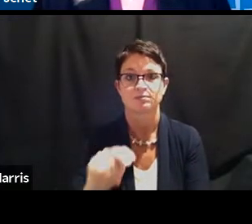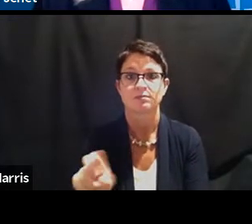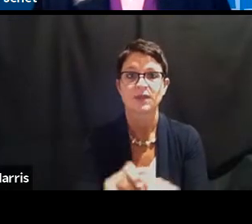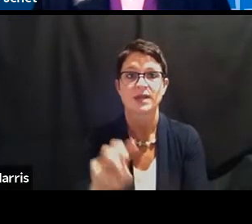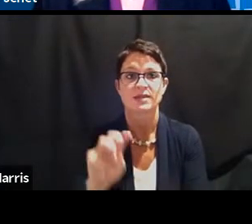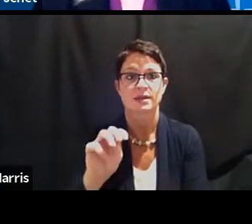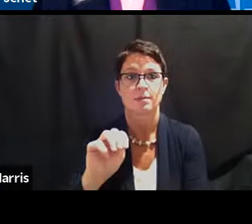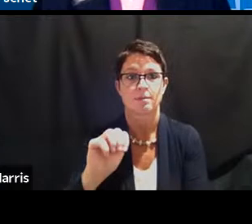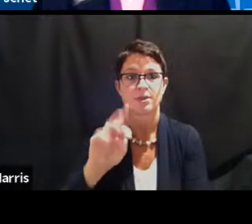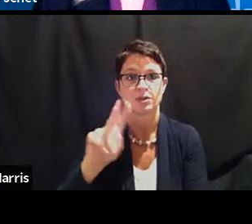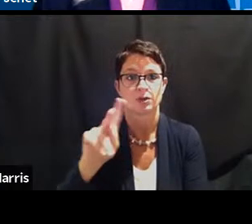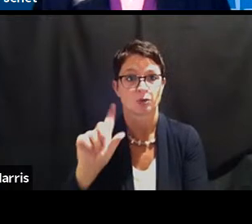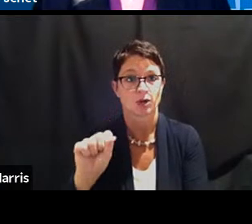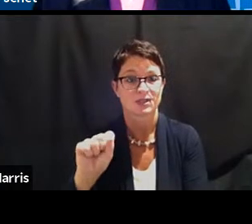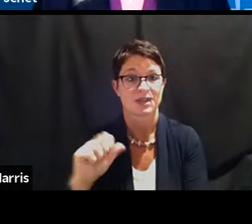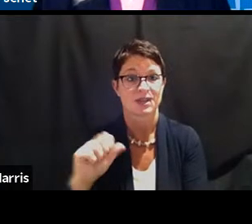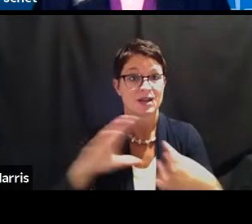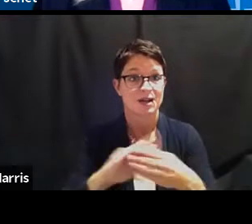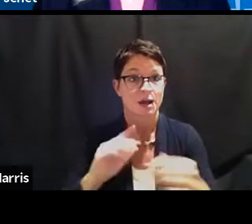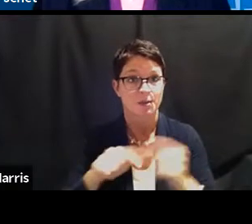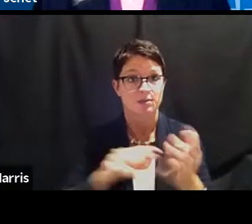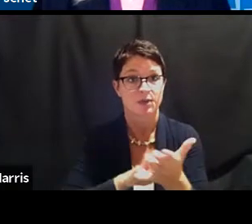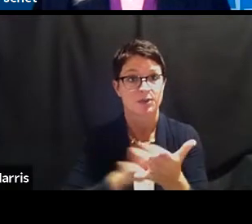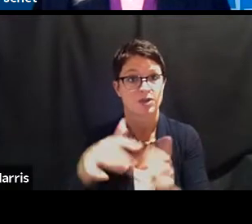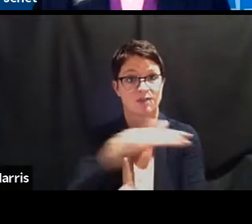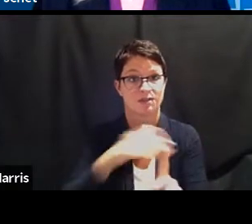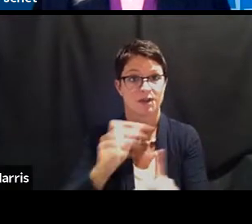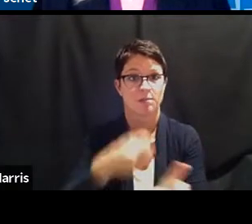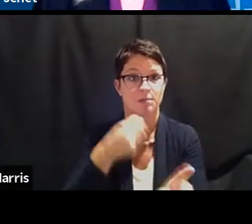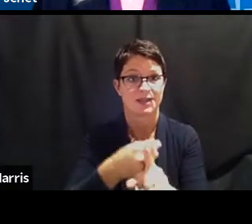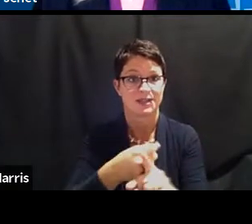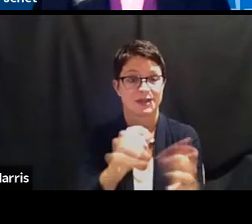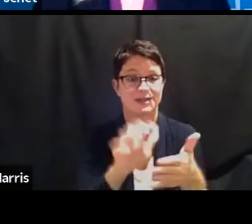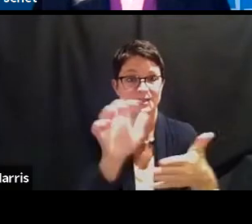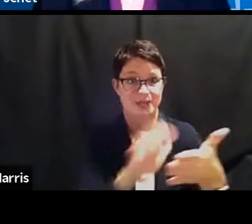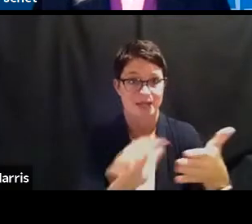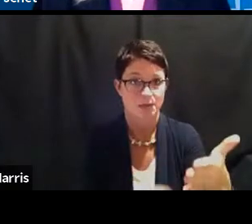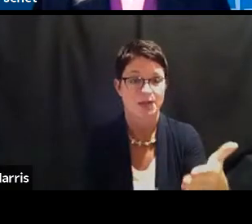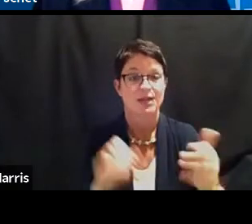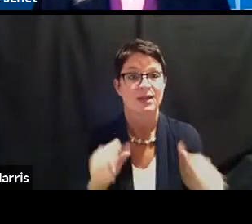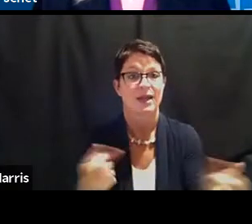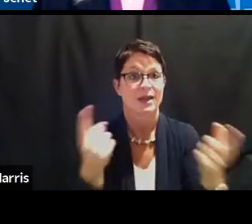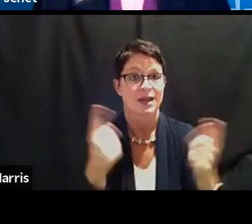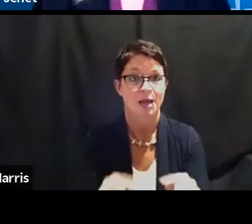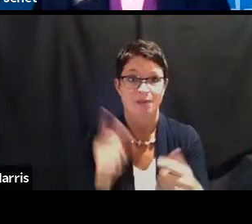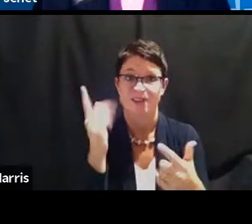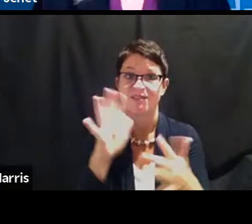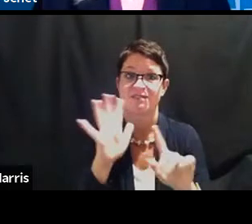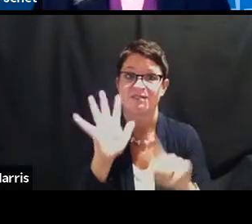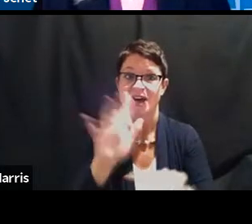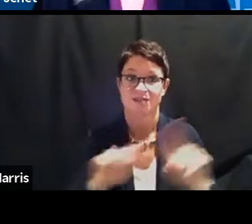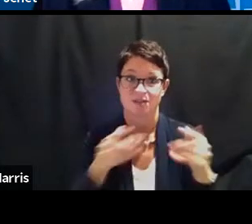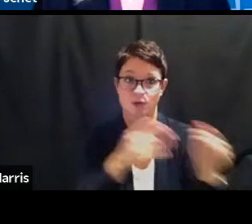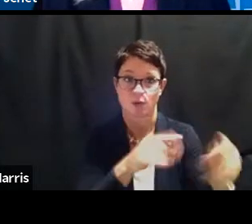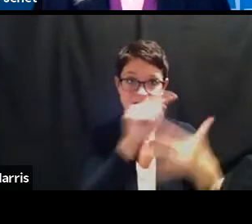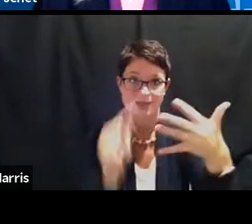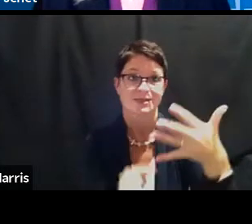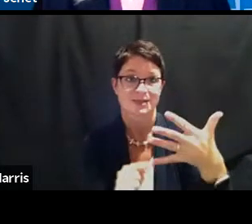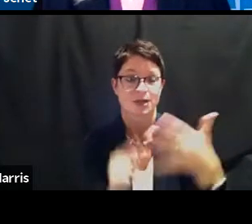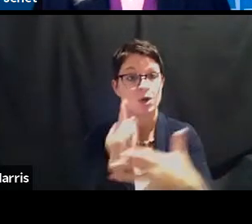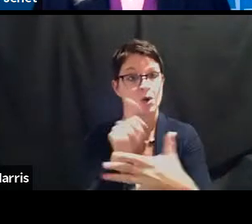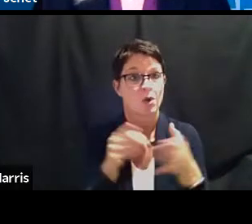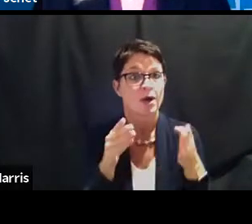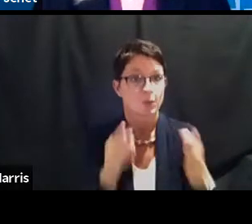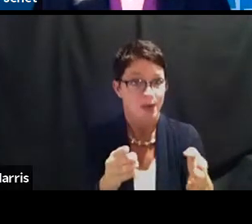Brooks, comments regarding the draft environmental impact statement can be made in one of 5 ways. One